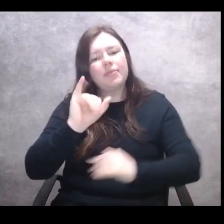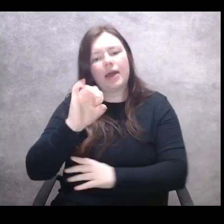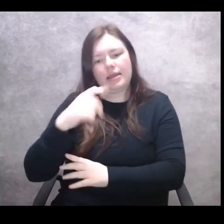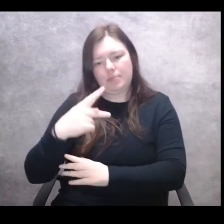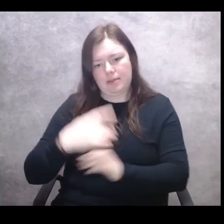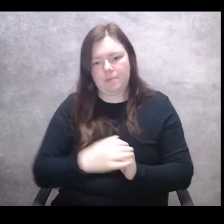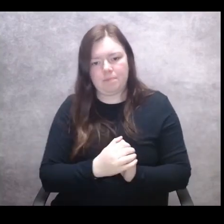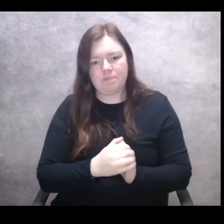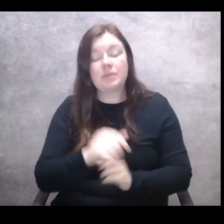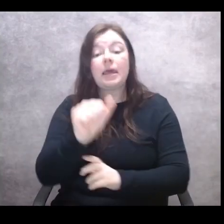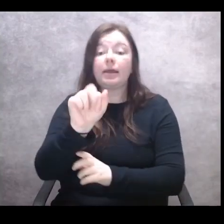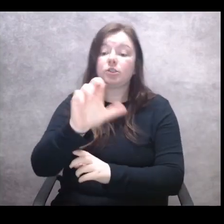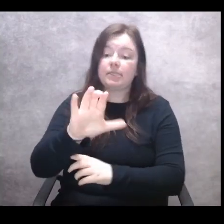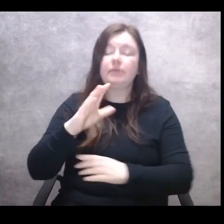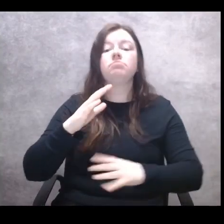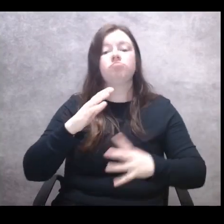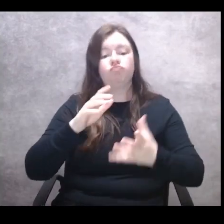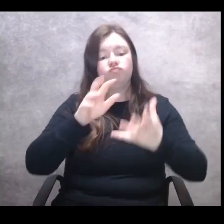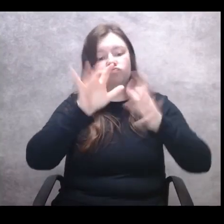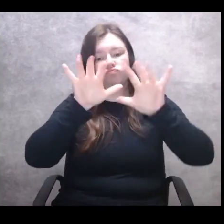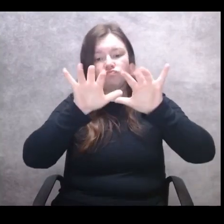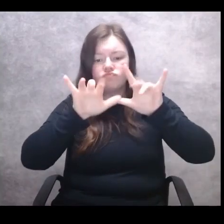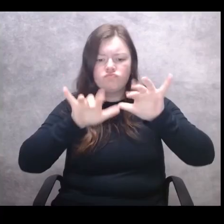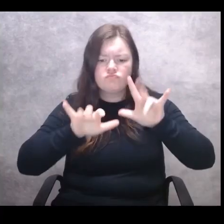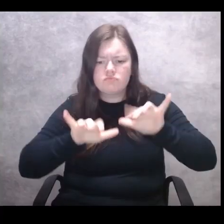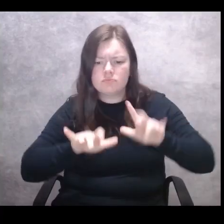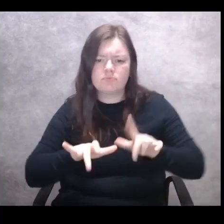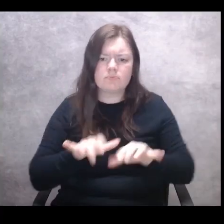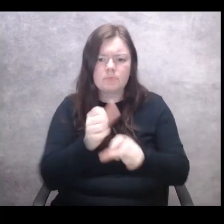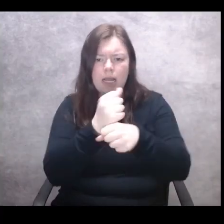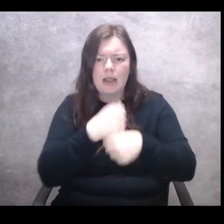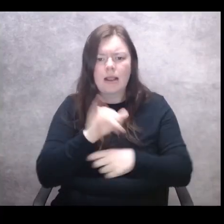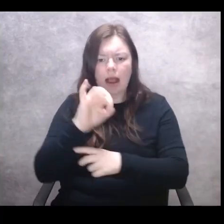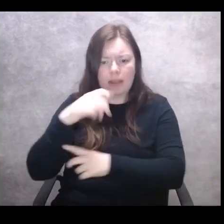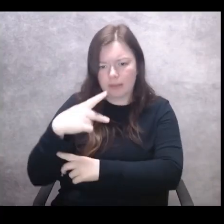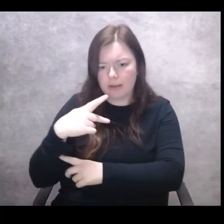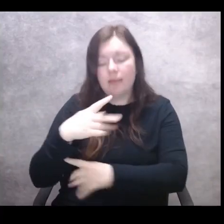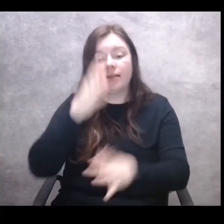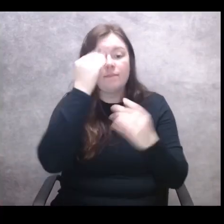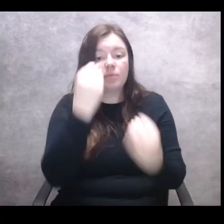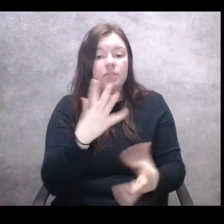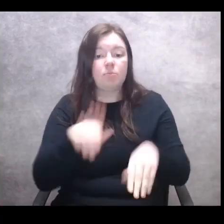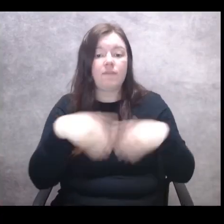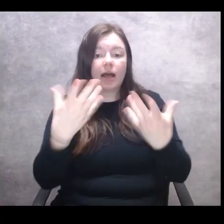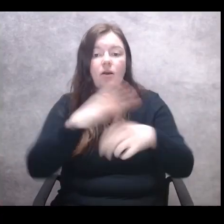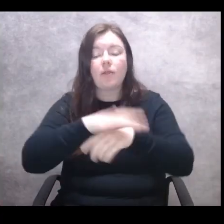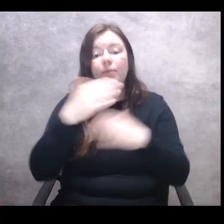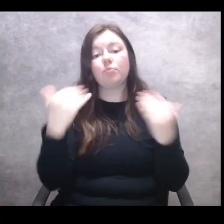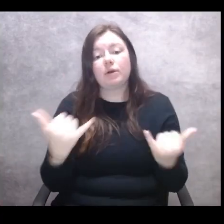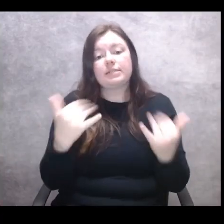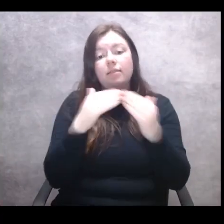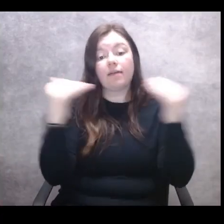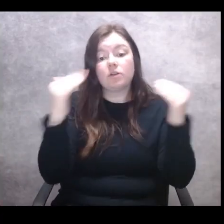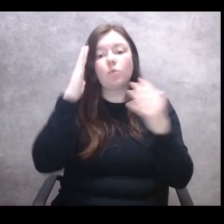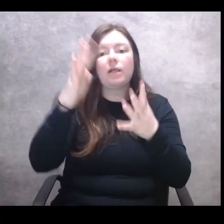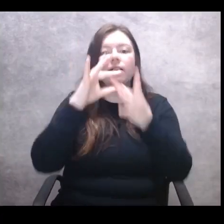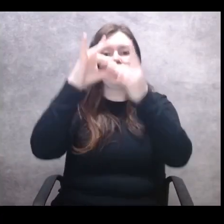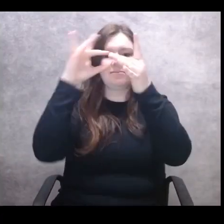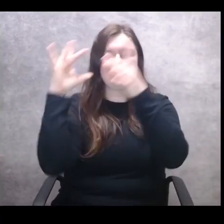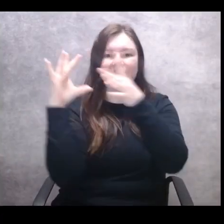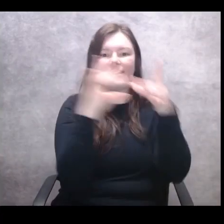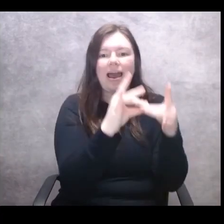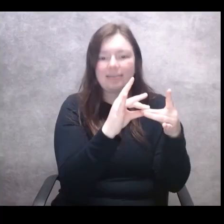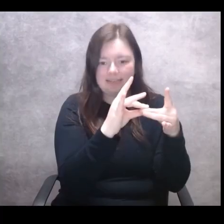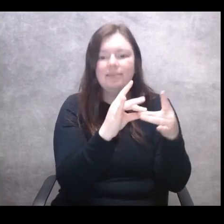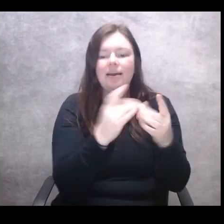the IEP. As the ARC builds that IEP, the information and data provided in the present levels are going